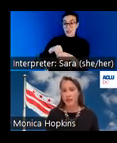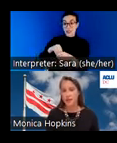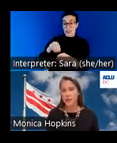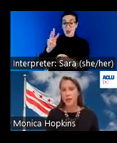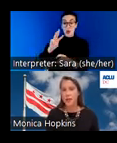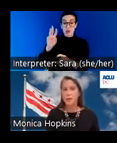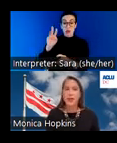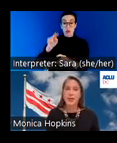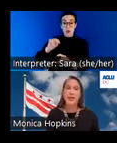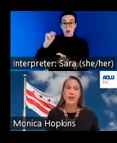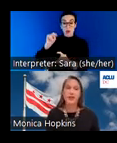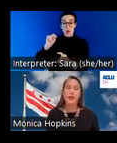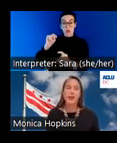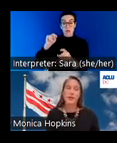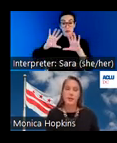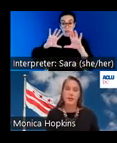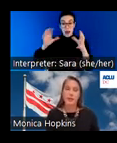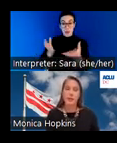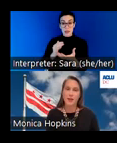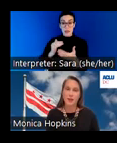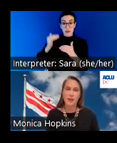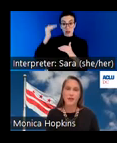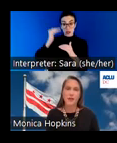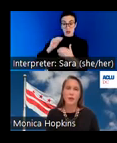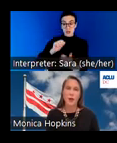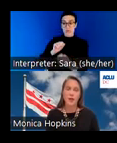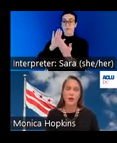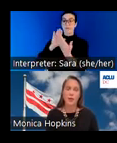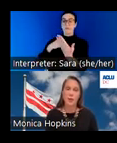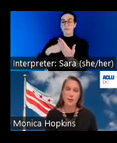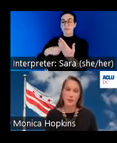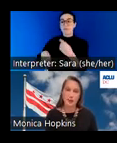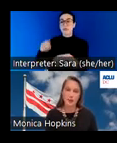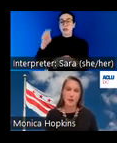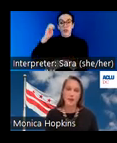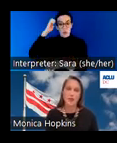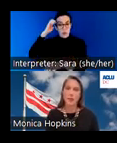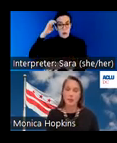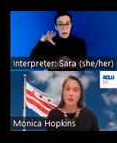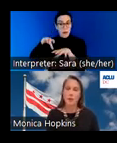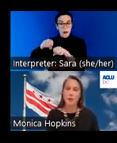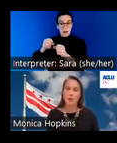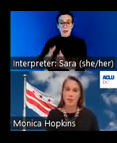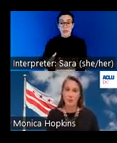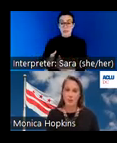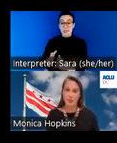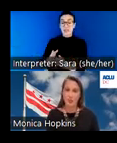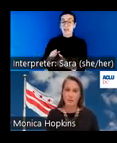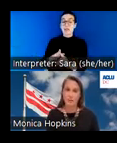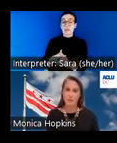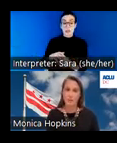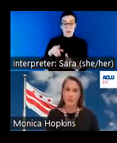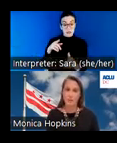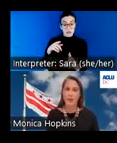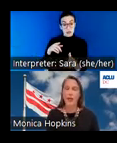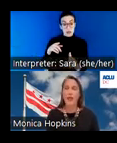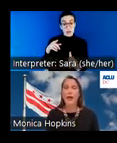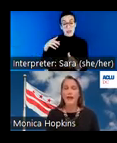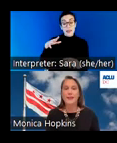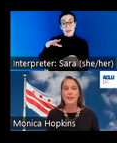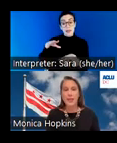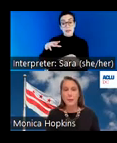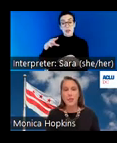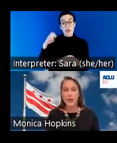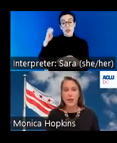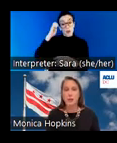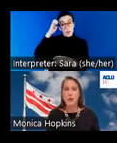colonists. Beginning in the early 1600s, white European settlers killed or displaced them.